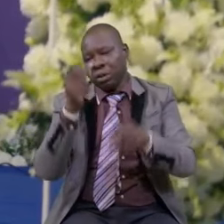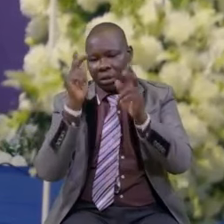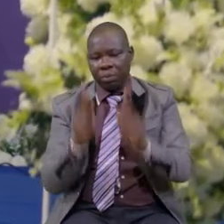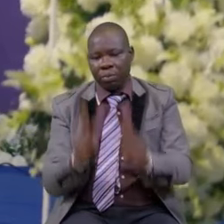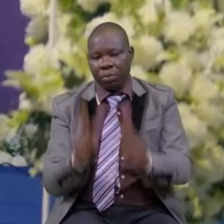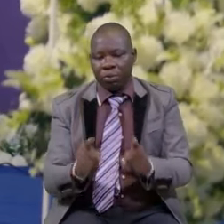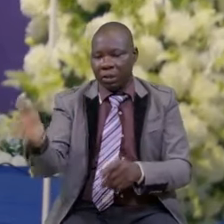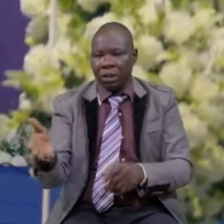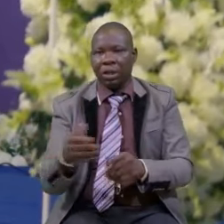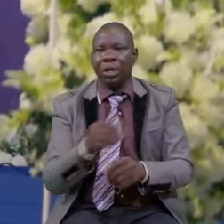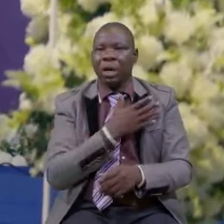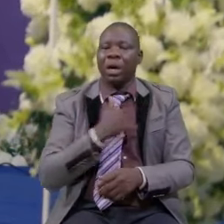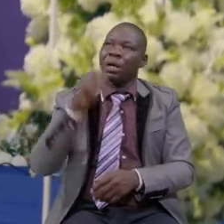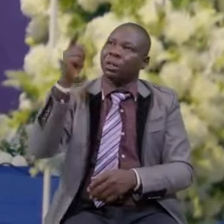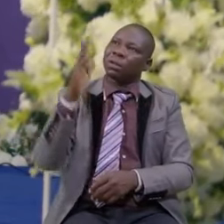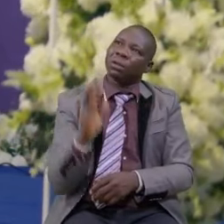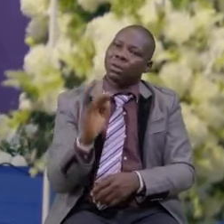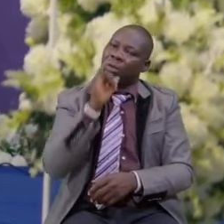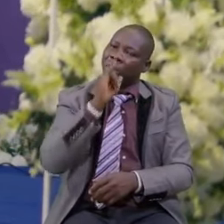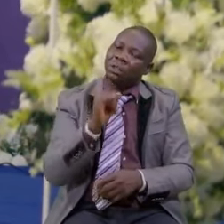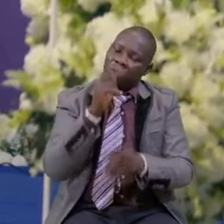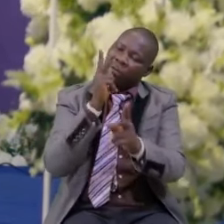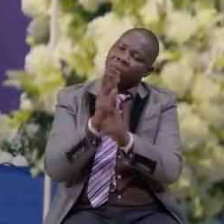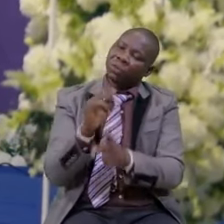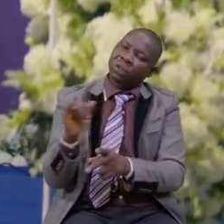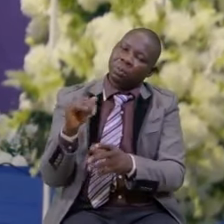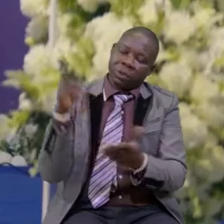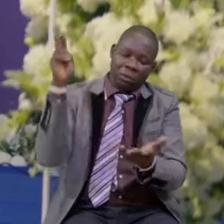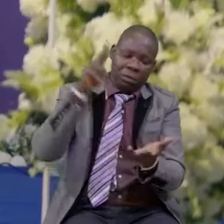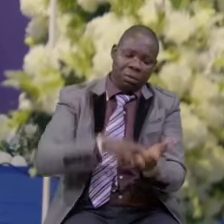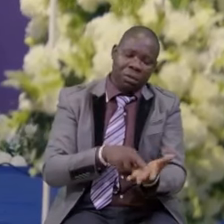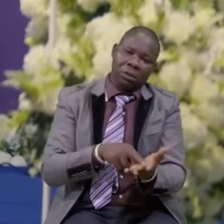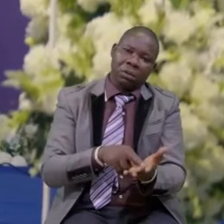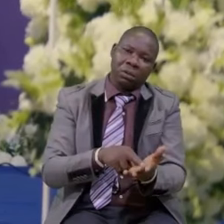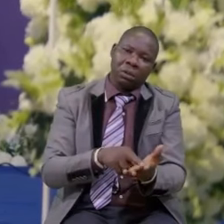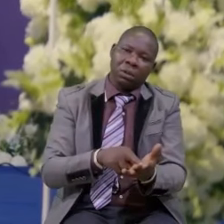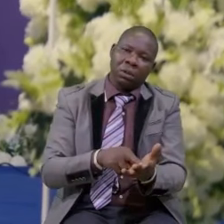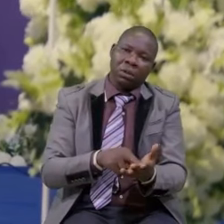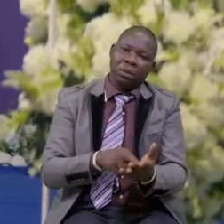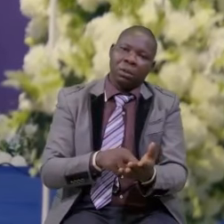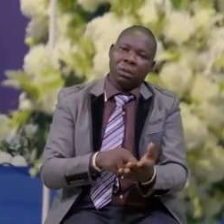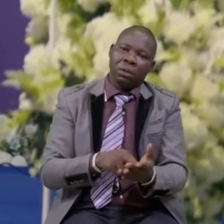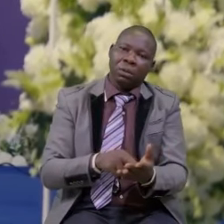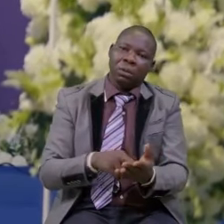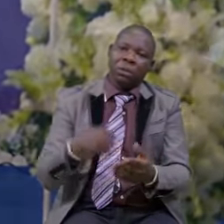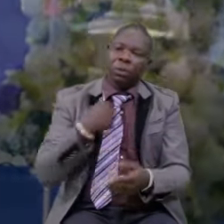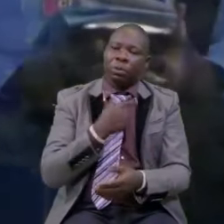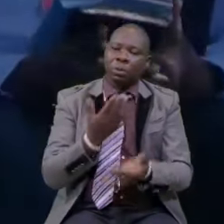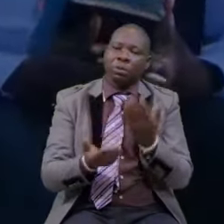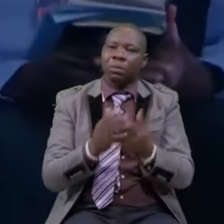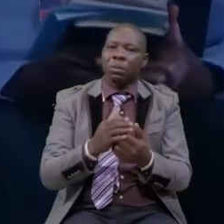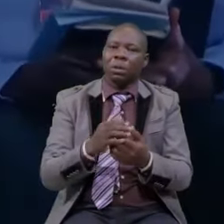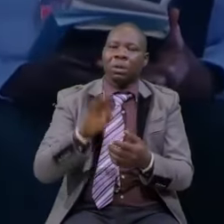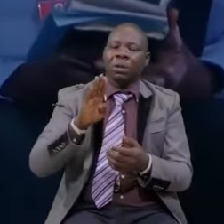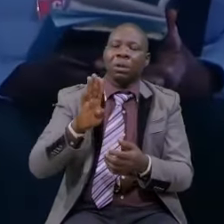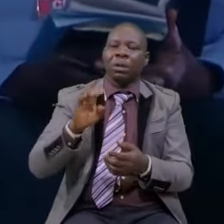there, and God is keeping a record. But Shasha did not know that God was keeping